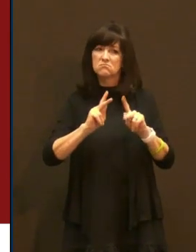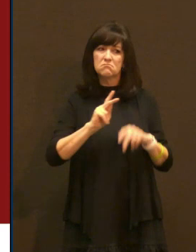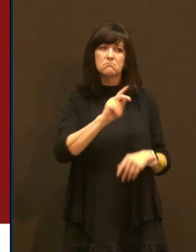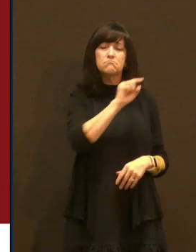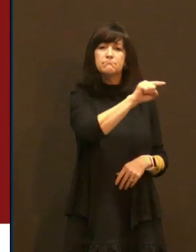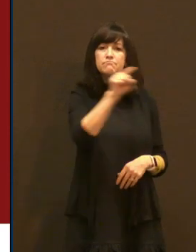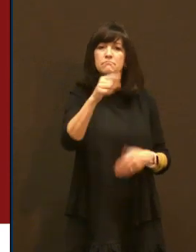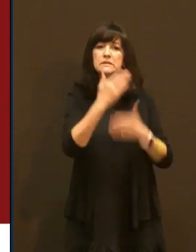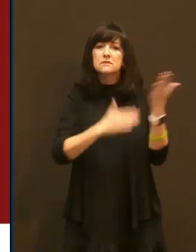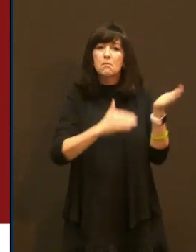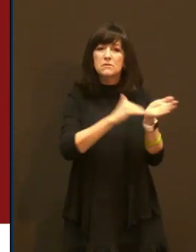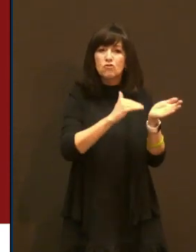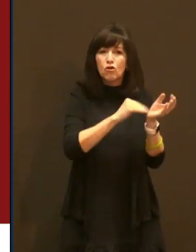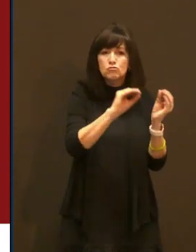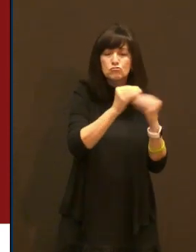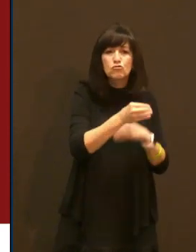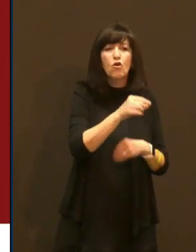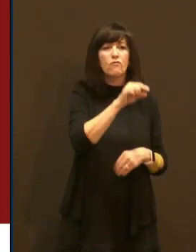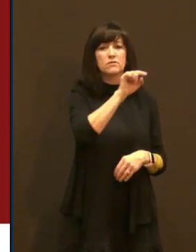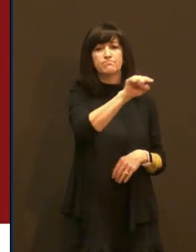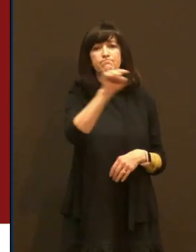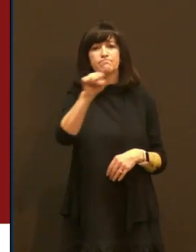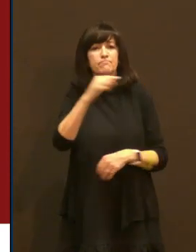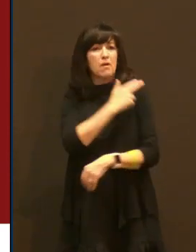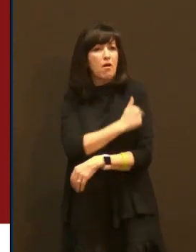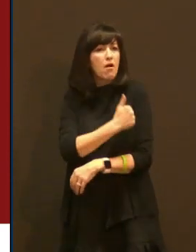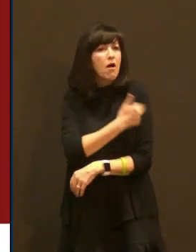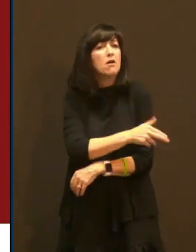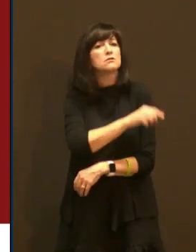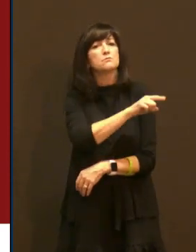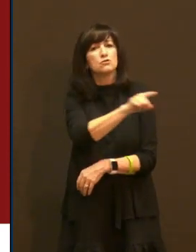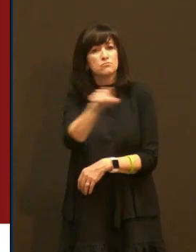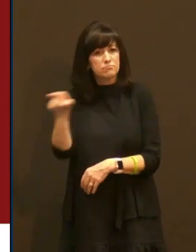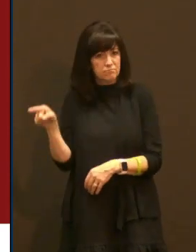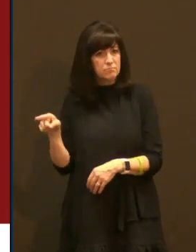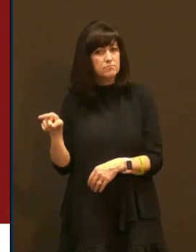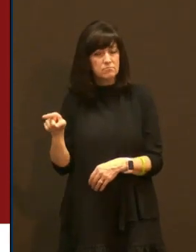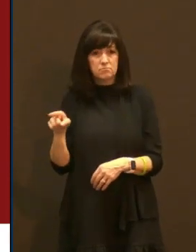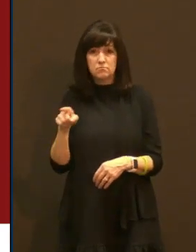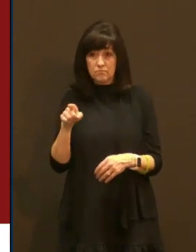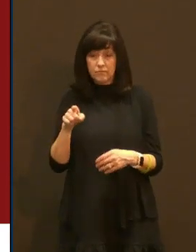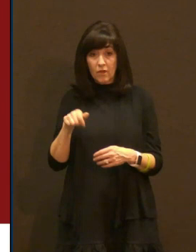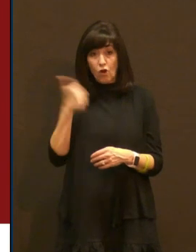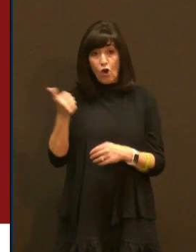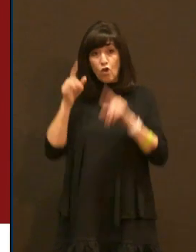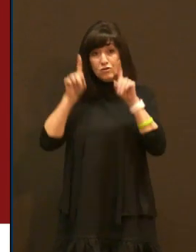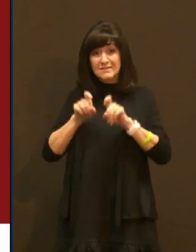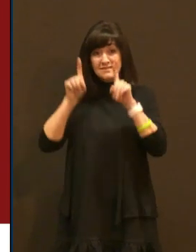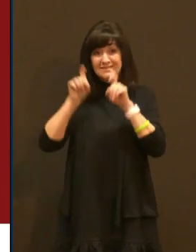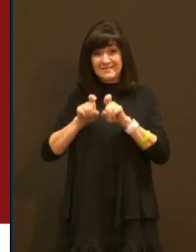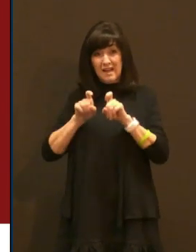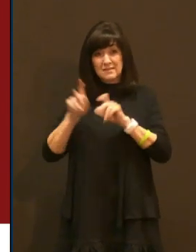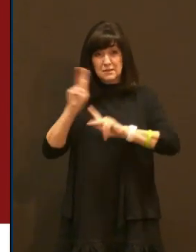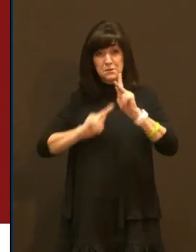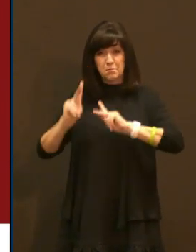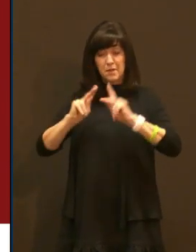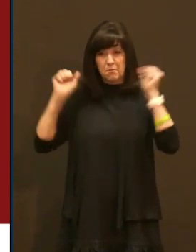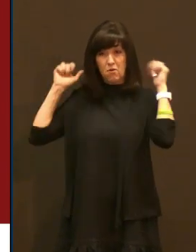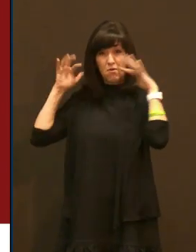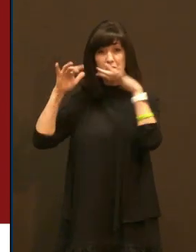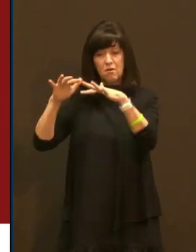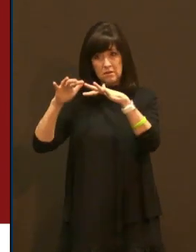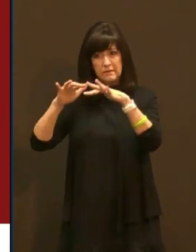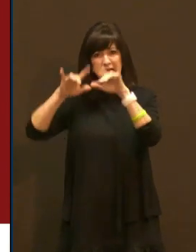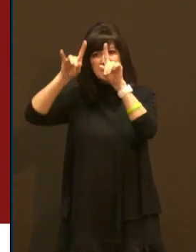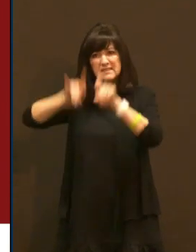in to reach out and test thousands of poultry workers in Sussex County, thousands of people who